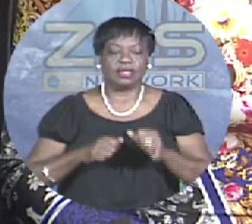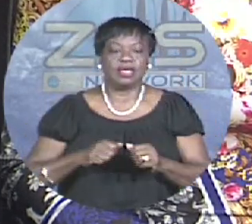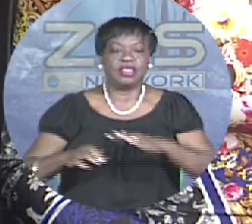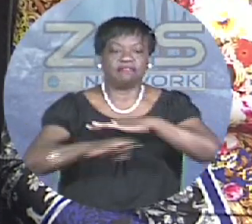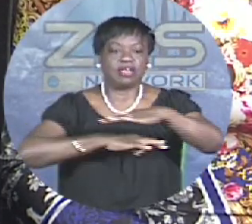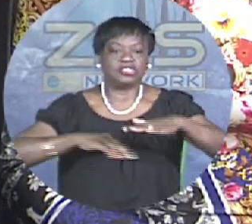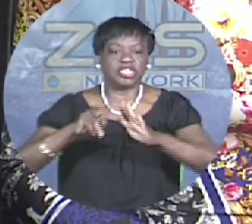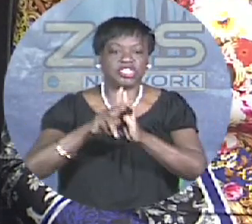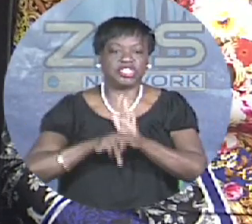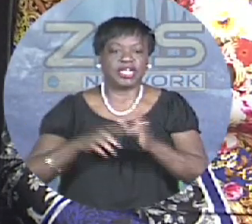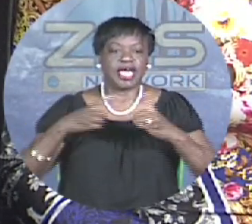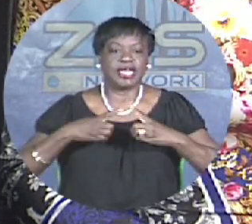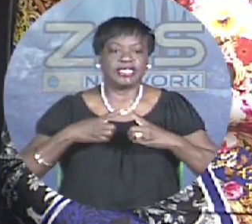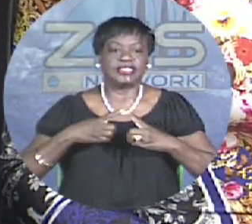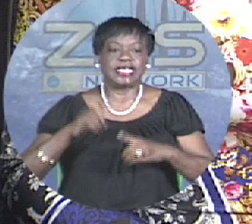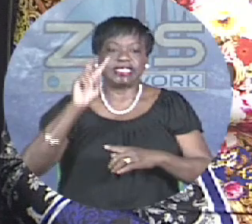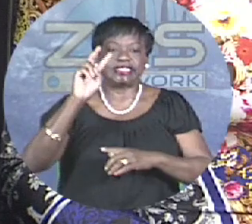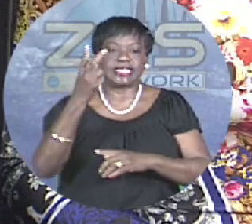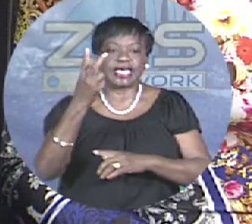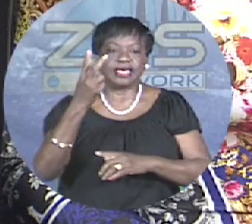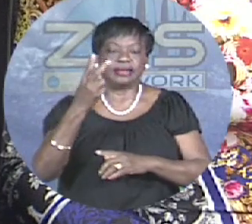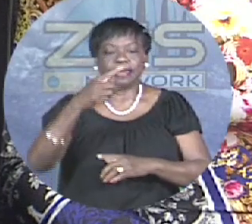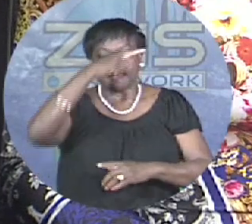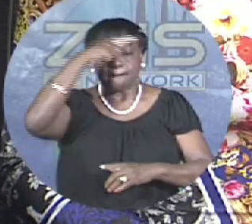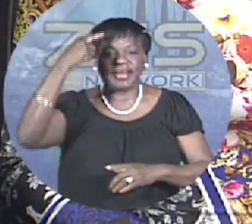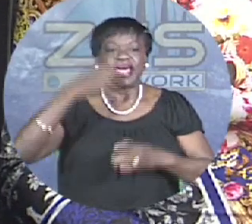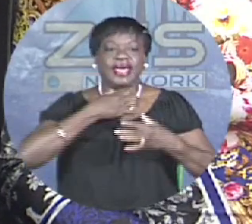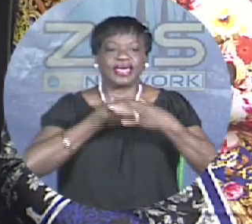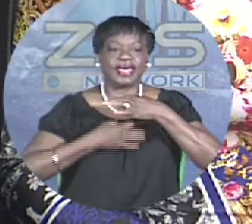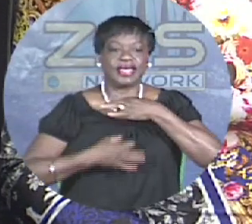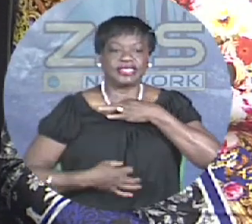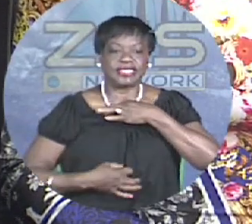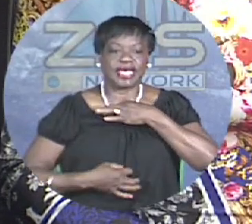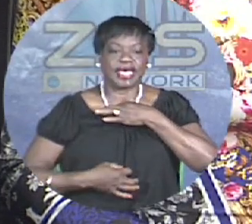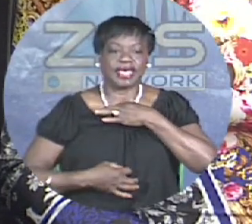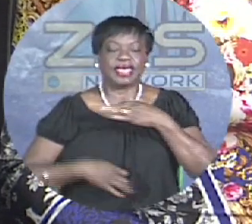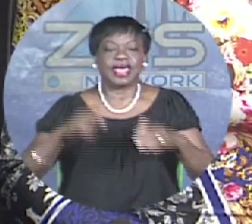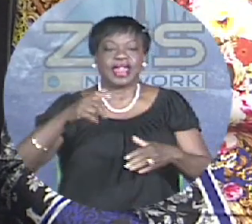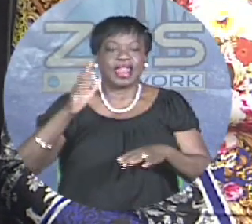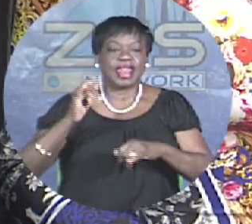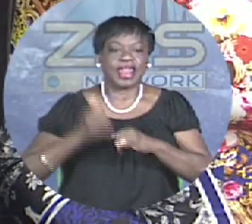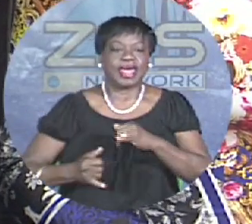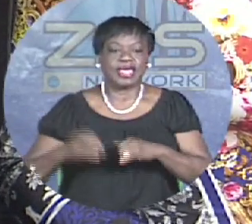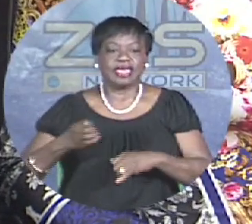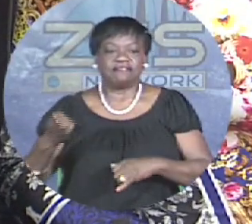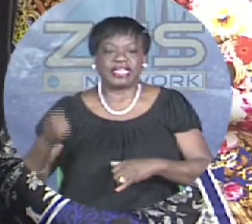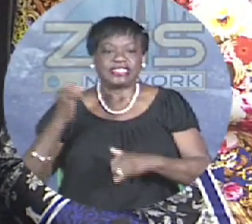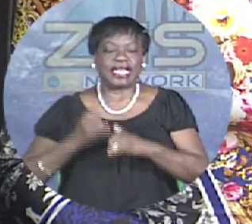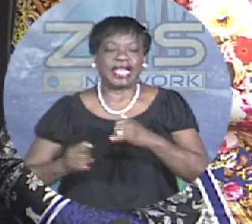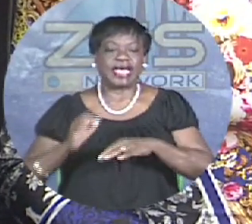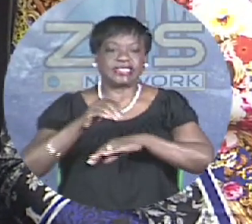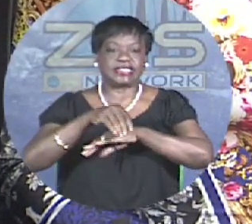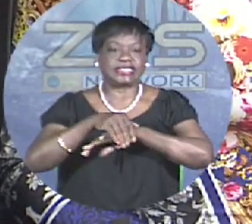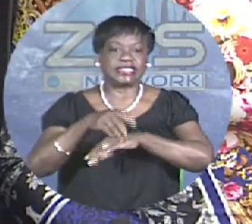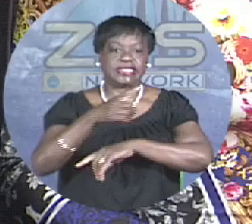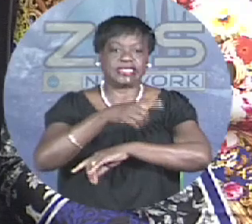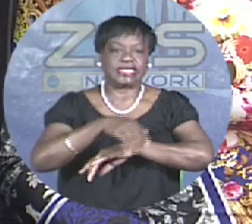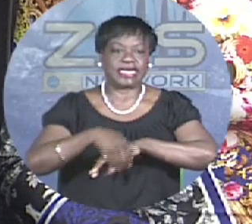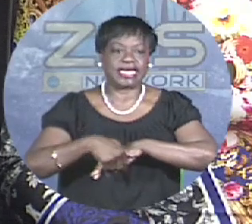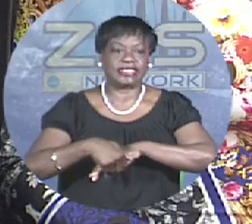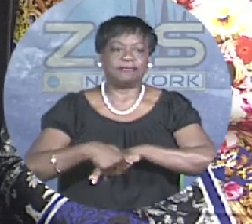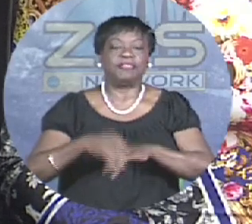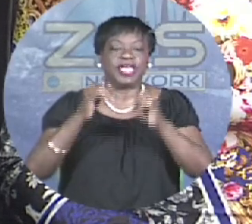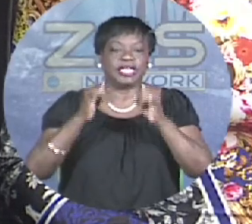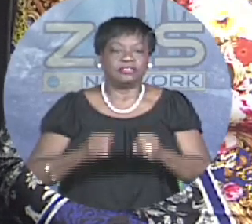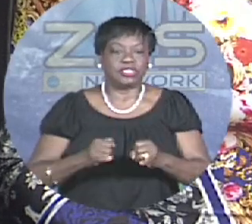its second annual Black Tie Gala event last night at the Atlantis Paradise Island Resort, where individuals were not only